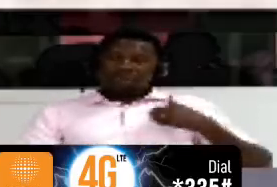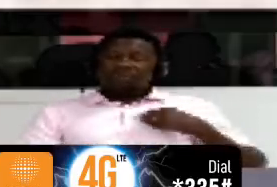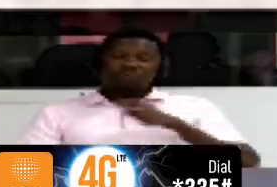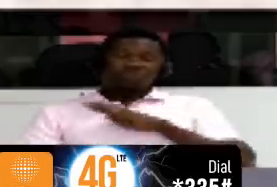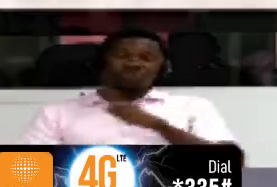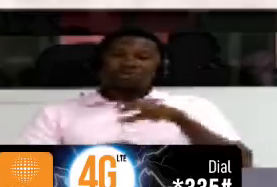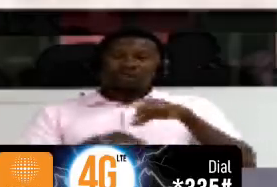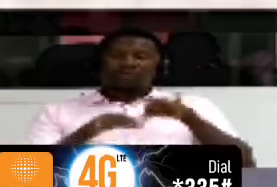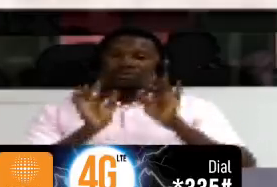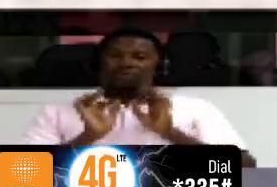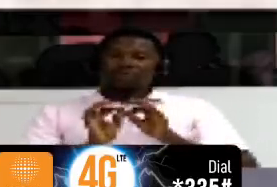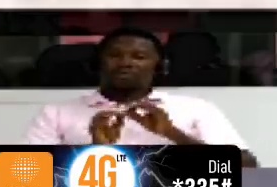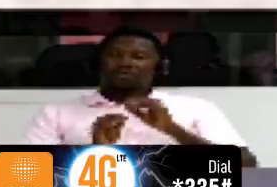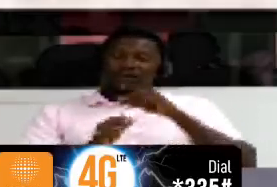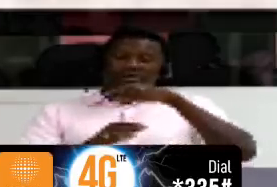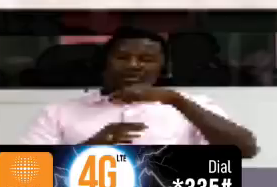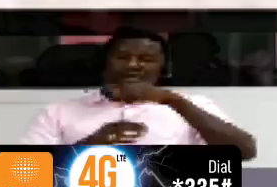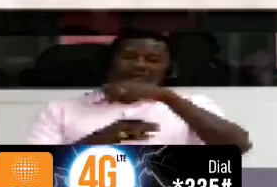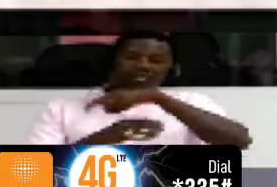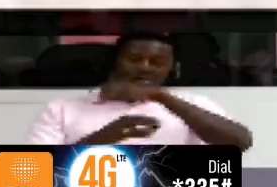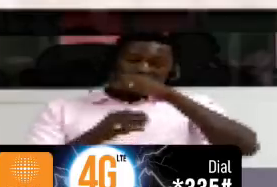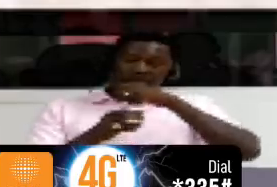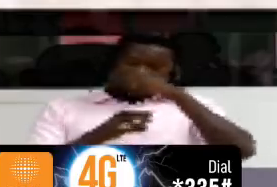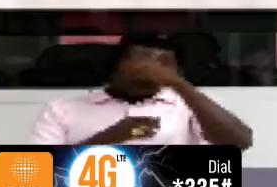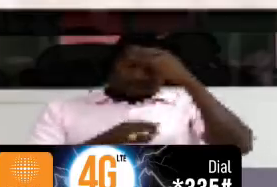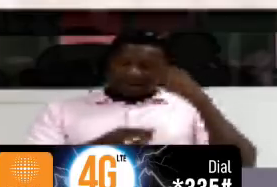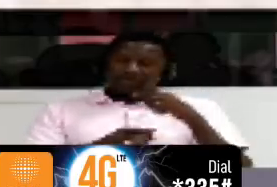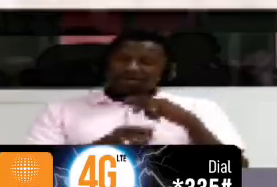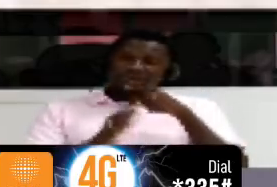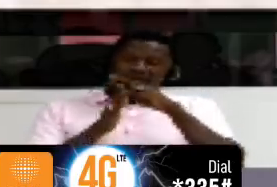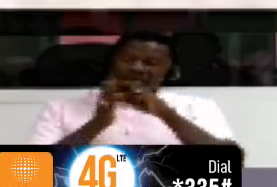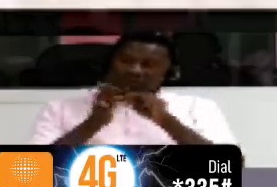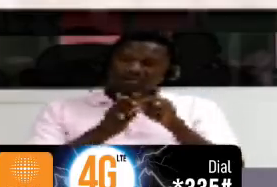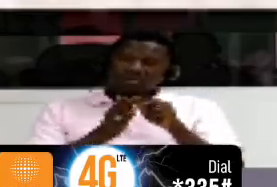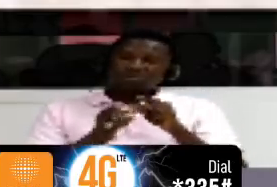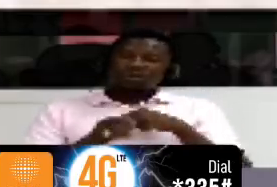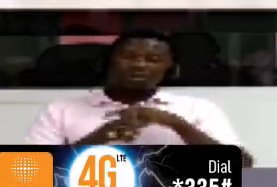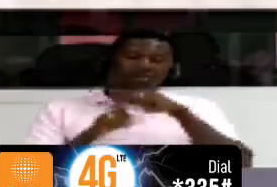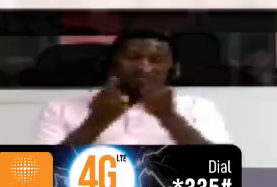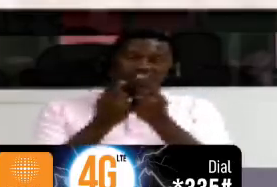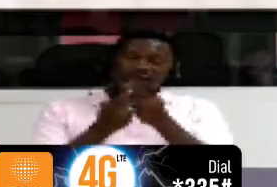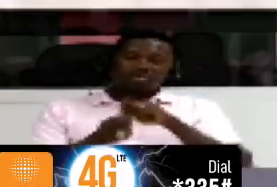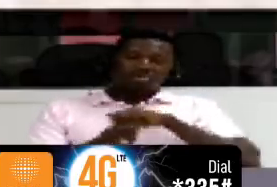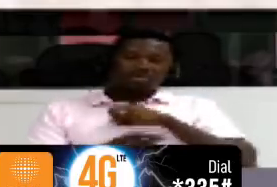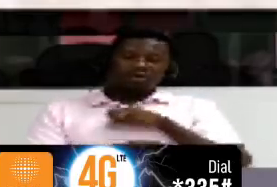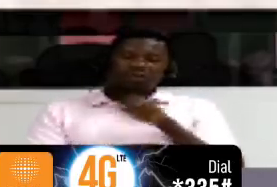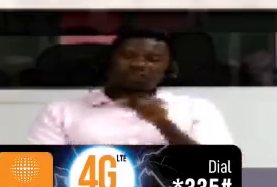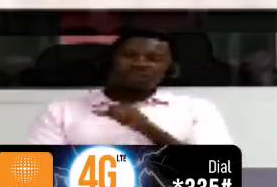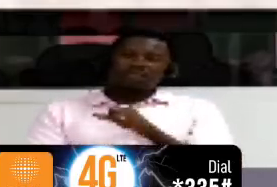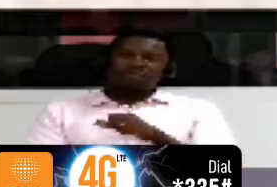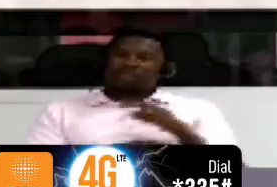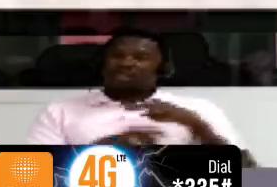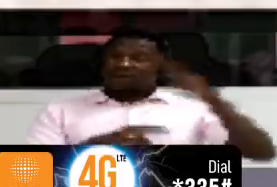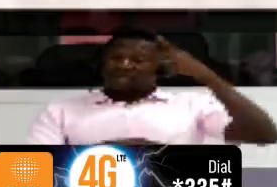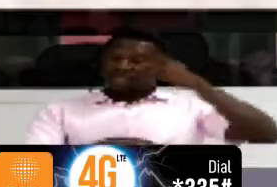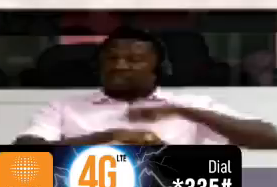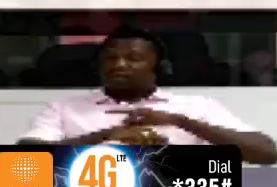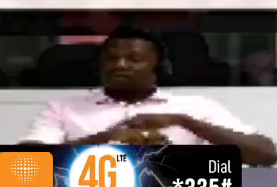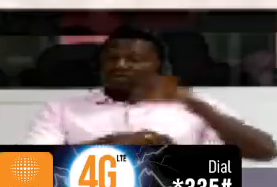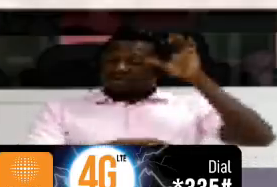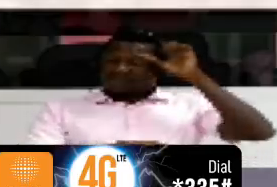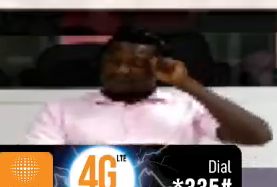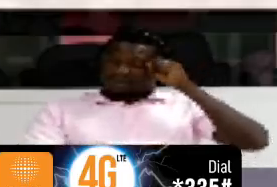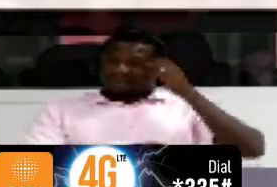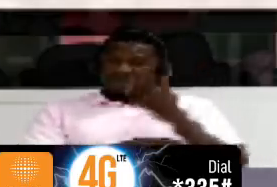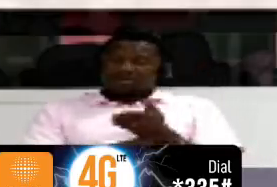service regulations for their own convenience to do things otherwise. It is high time for us to understand